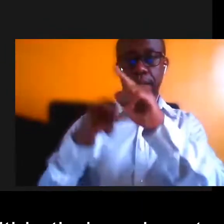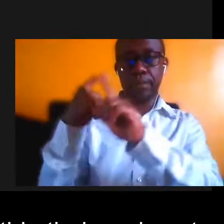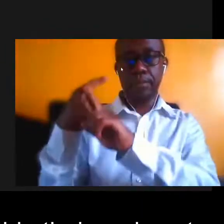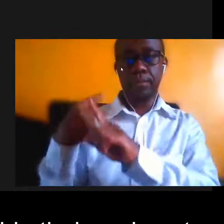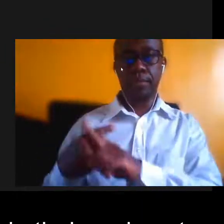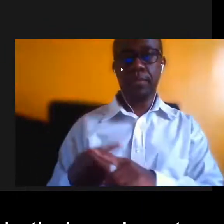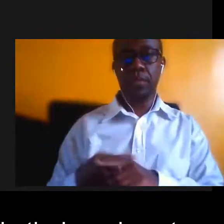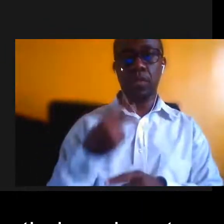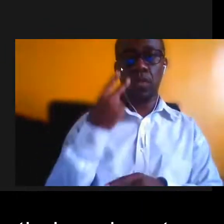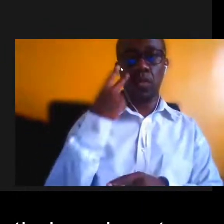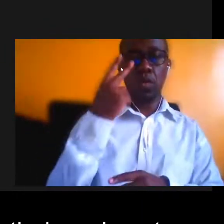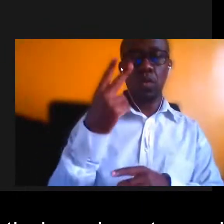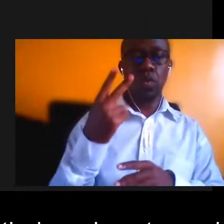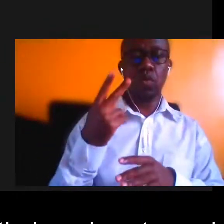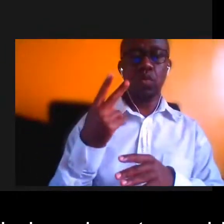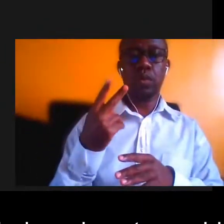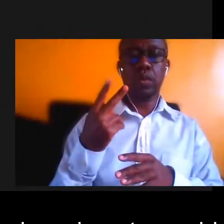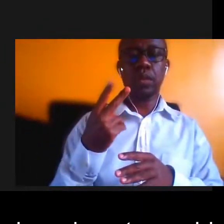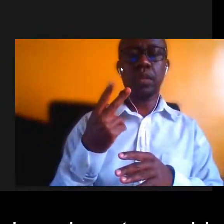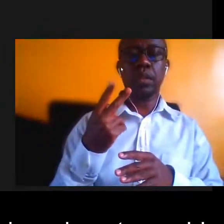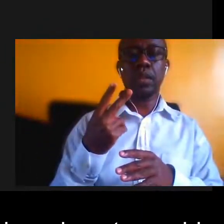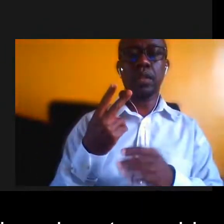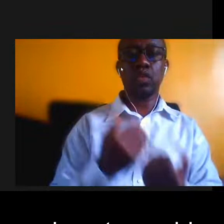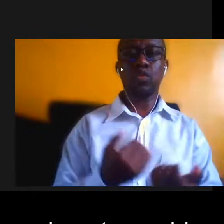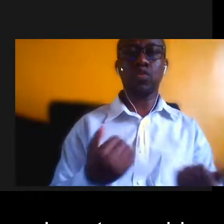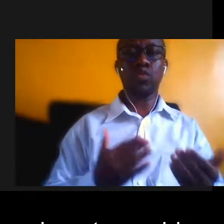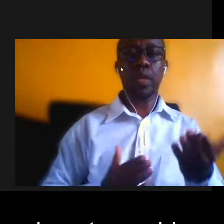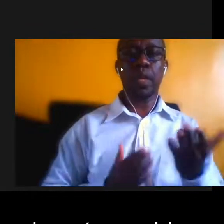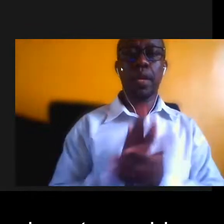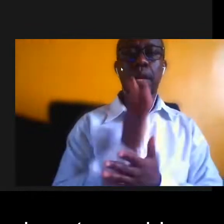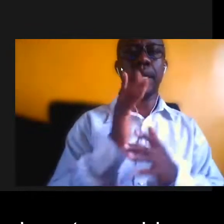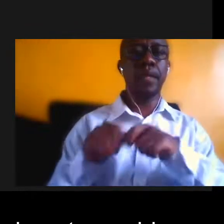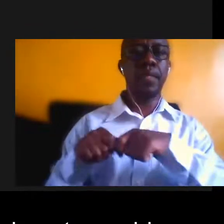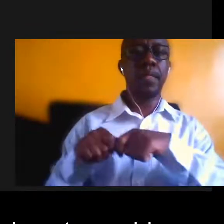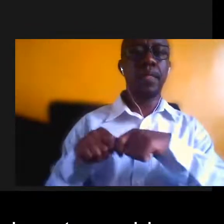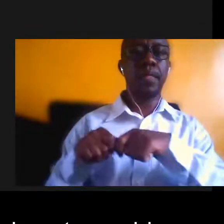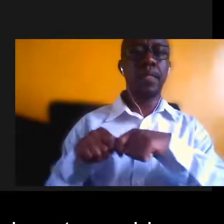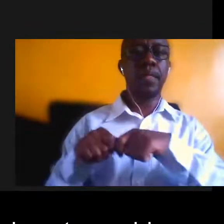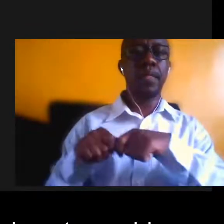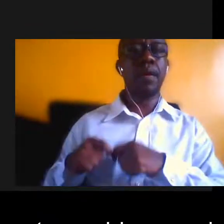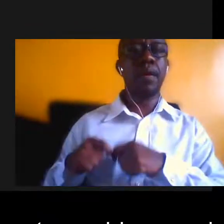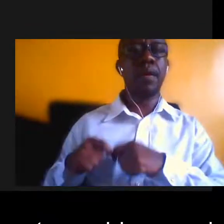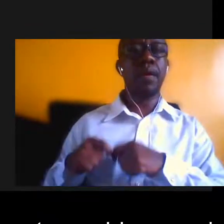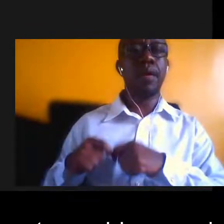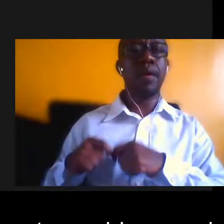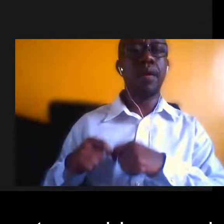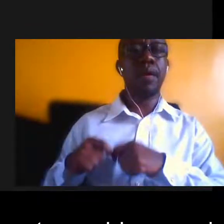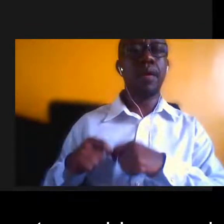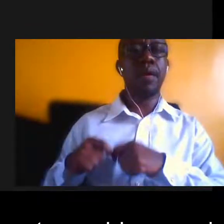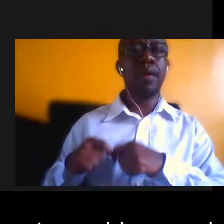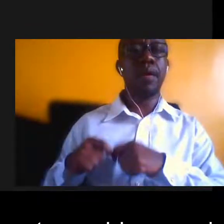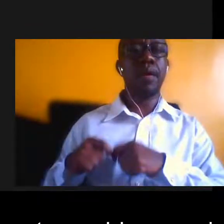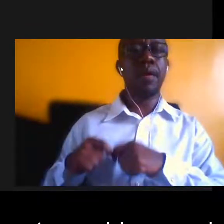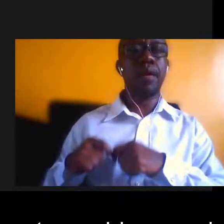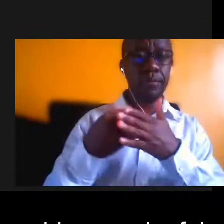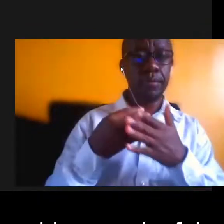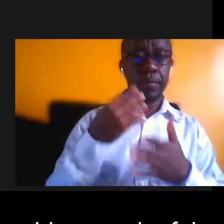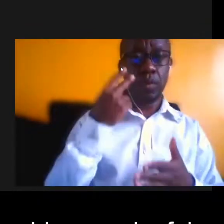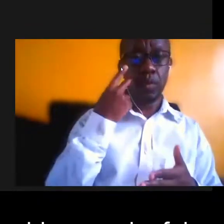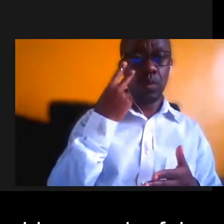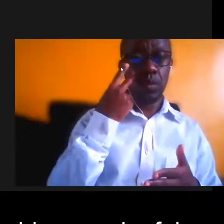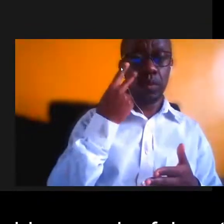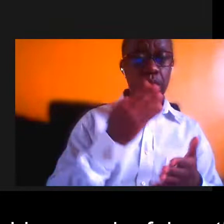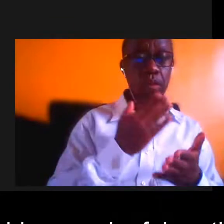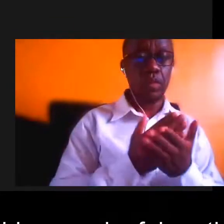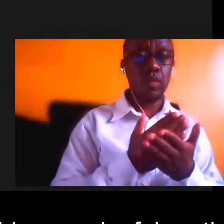violation of children's rights. And we can say that during this period also, we were still